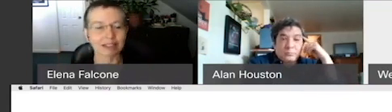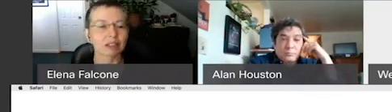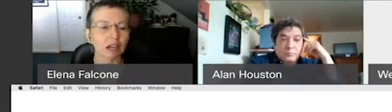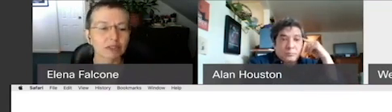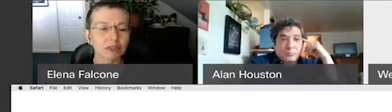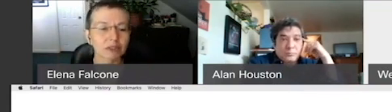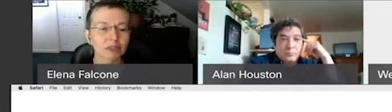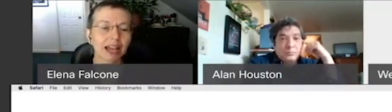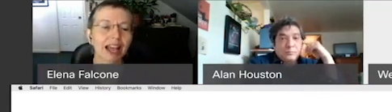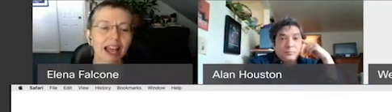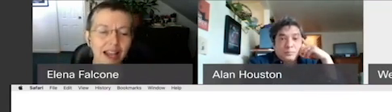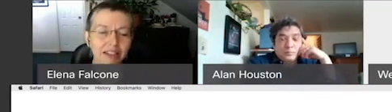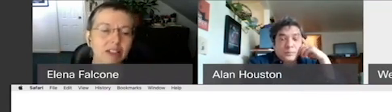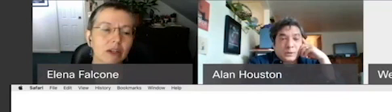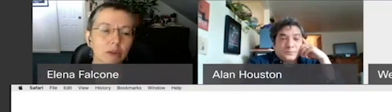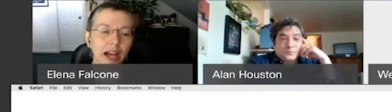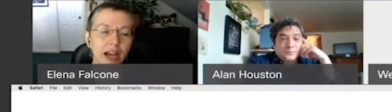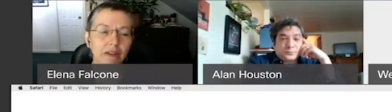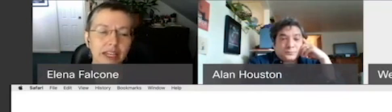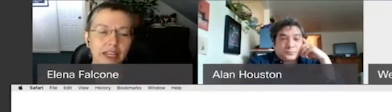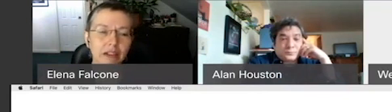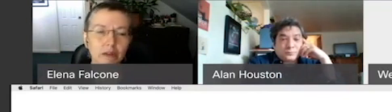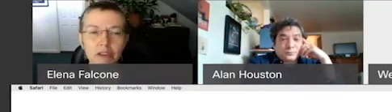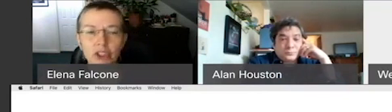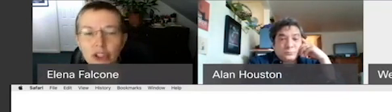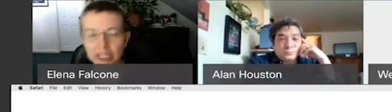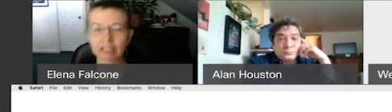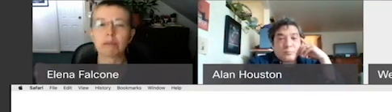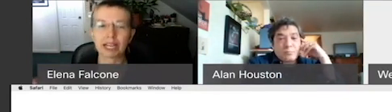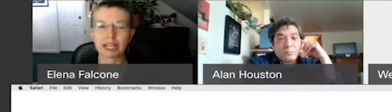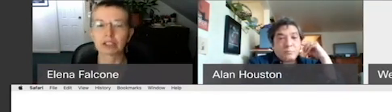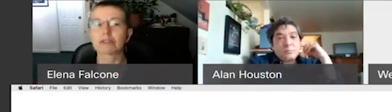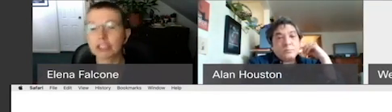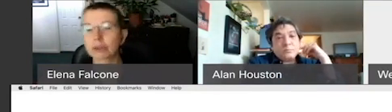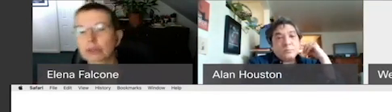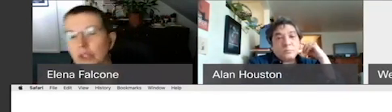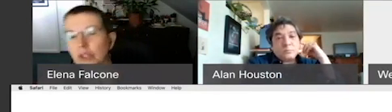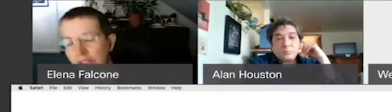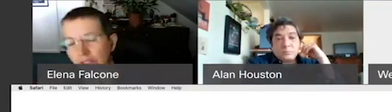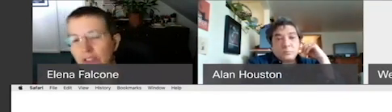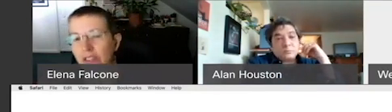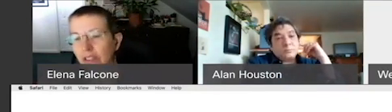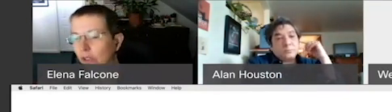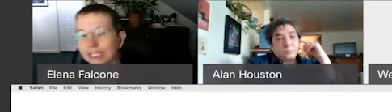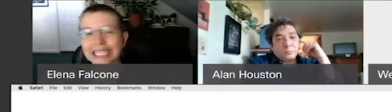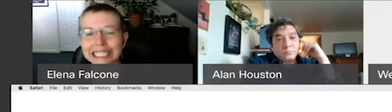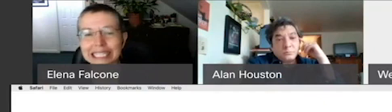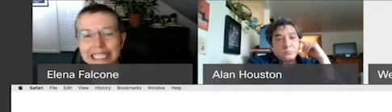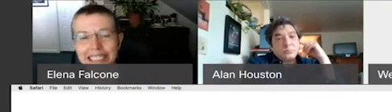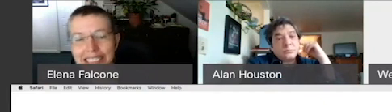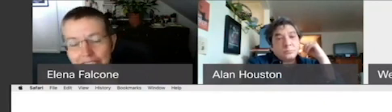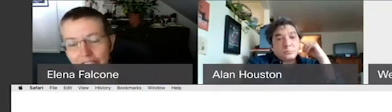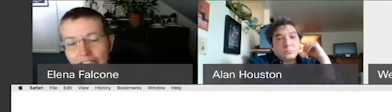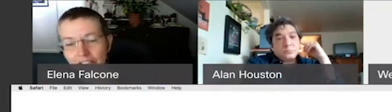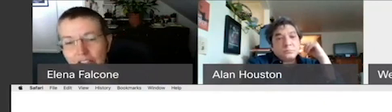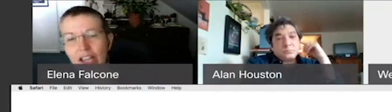a mask and gloves. And we have a curated page of resources specific to the